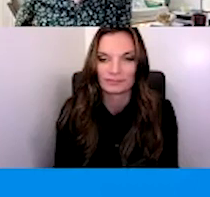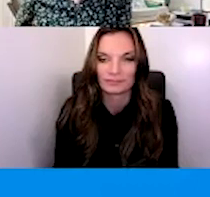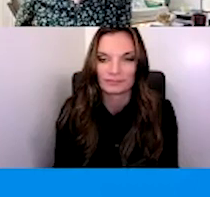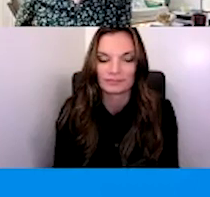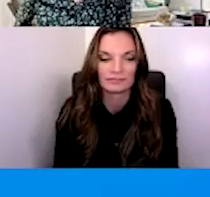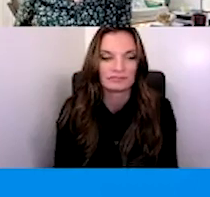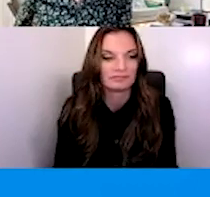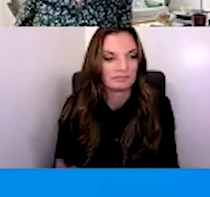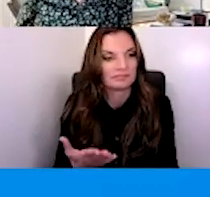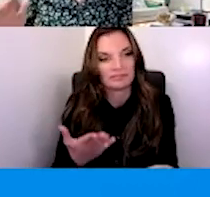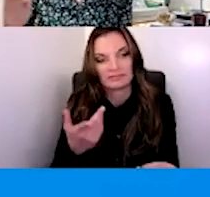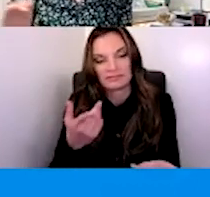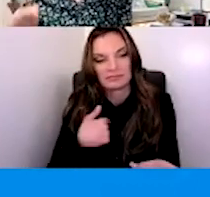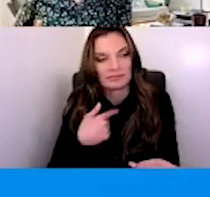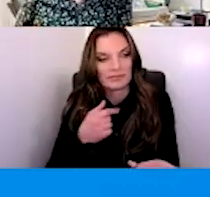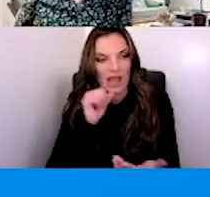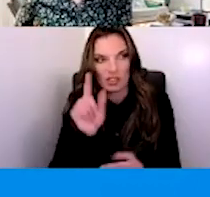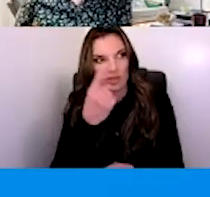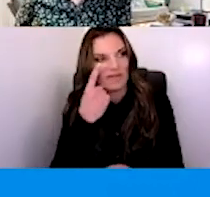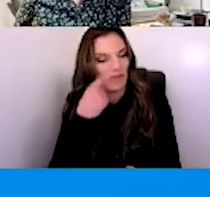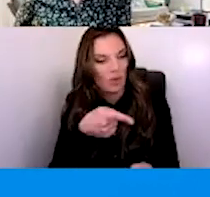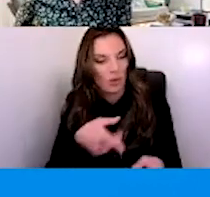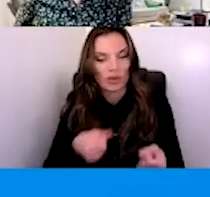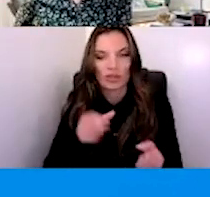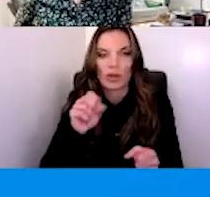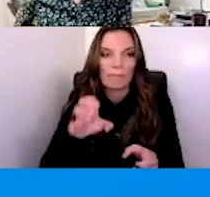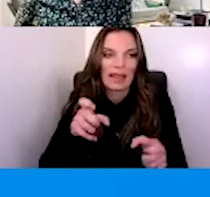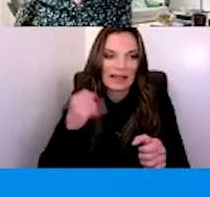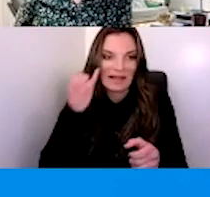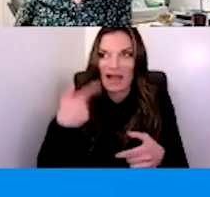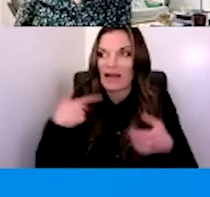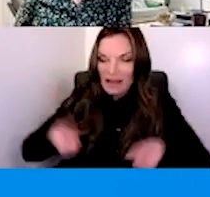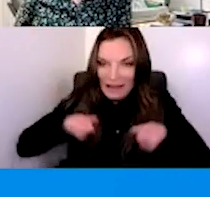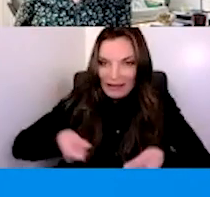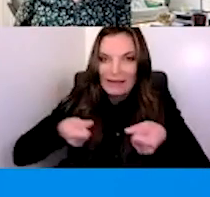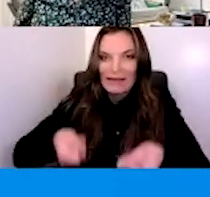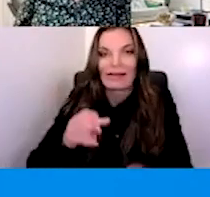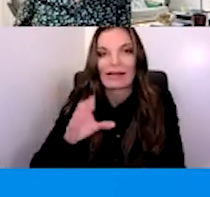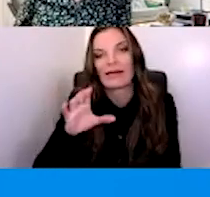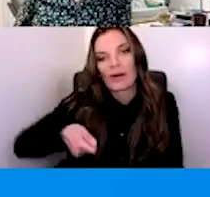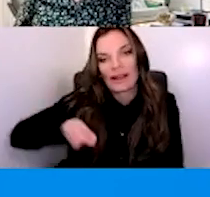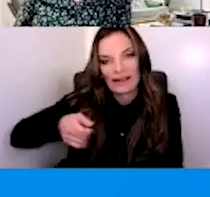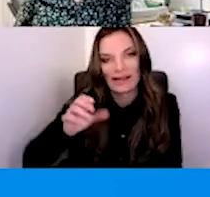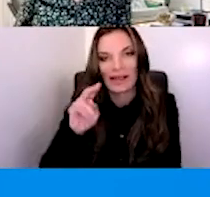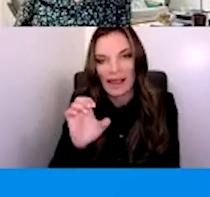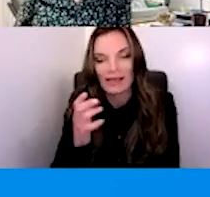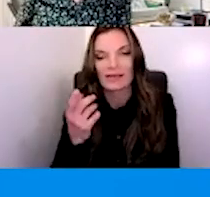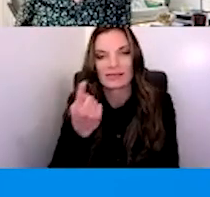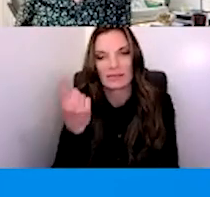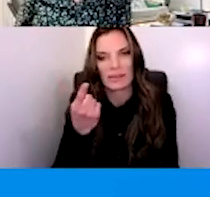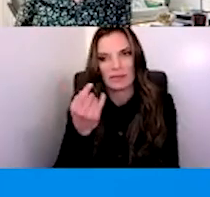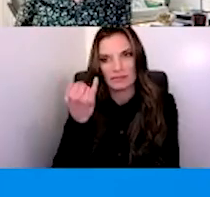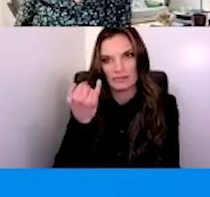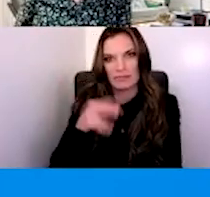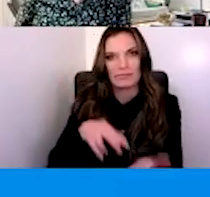cane for mobility. Also, we could go down the list of how many people would benefit from a more accessible option